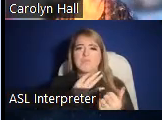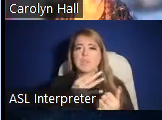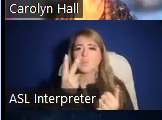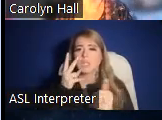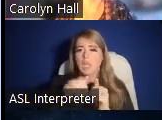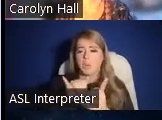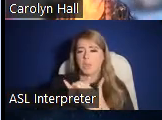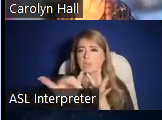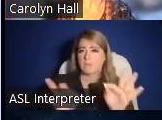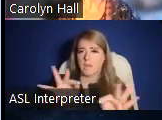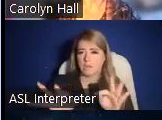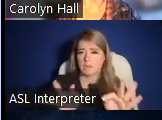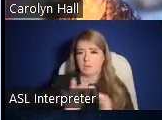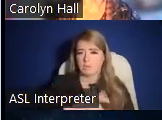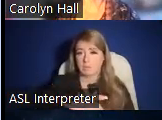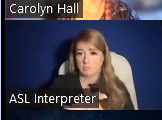that's defined.